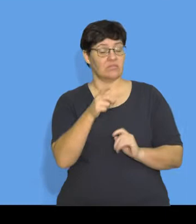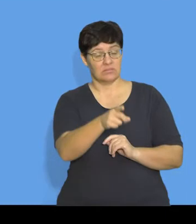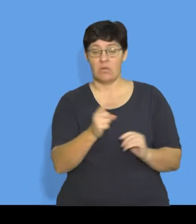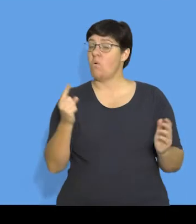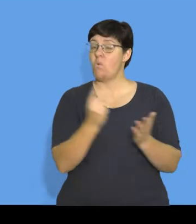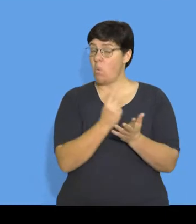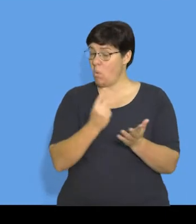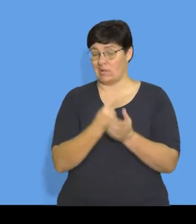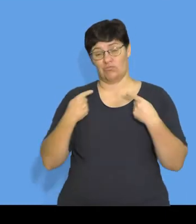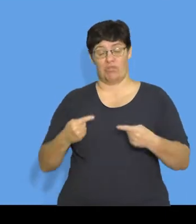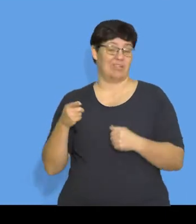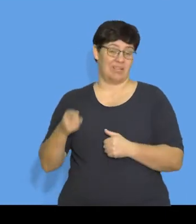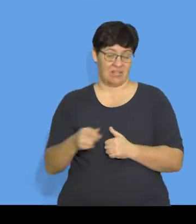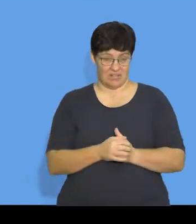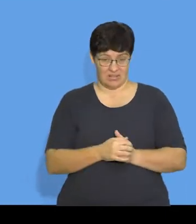struggle with. Now